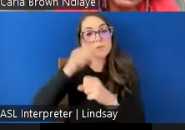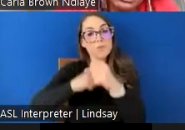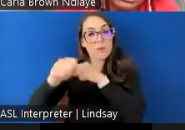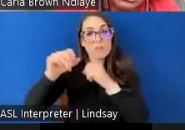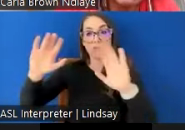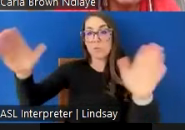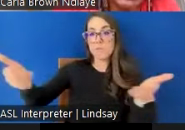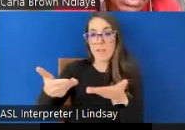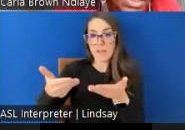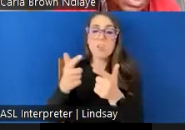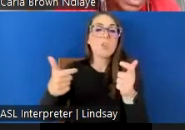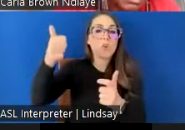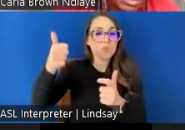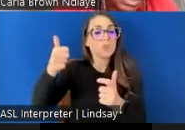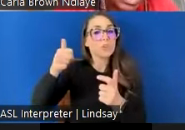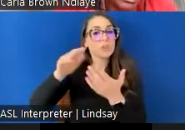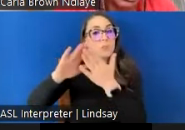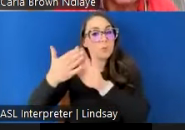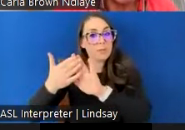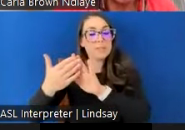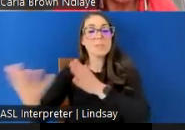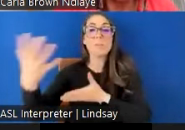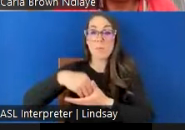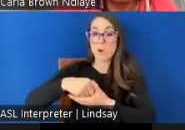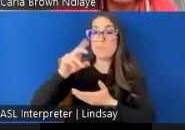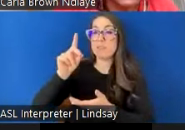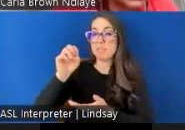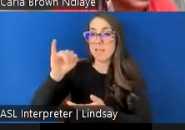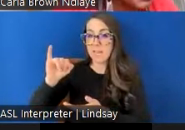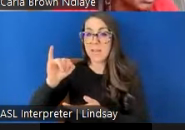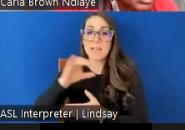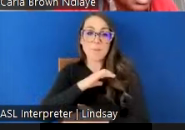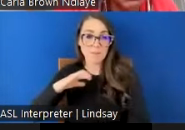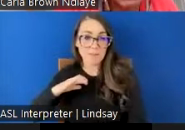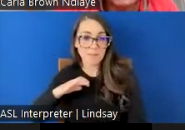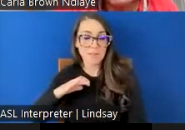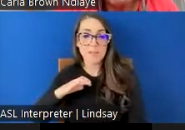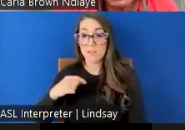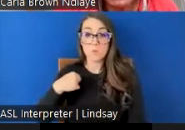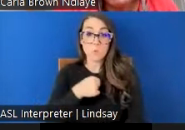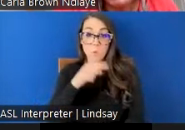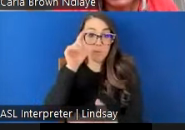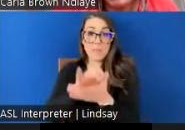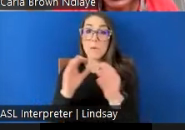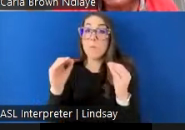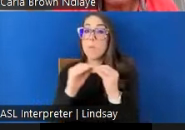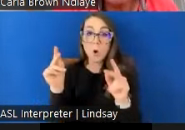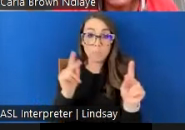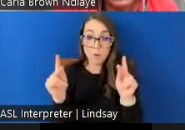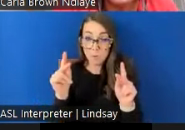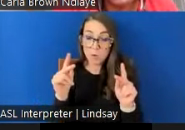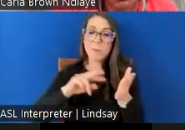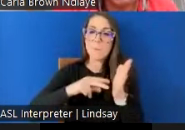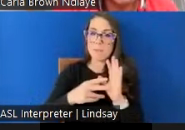larger community to be part of the DEI committee. We believe that there's strength in numbers. We believe that among our community, we have